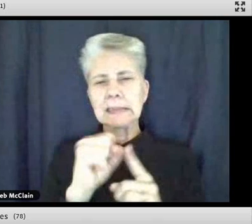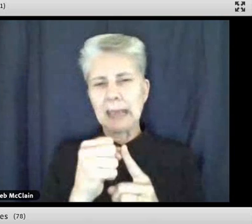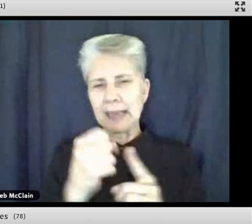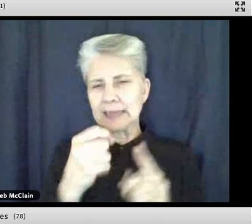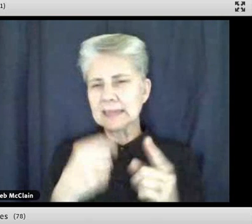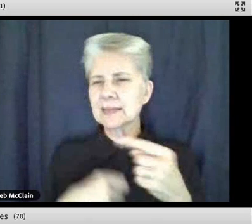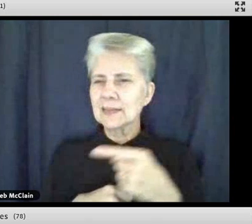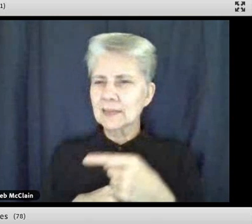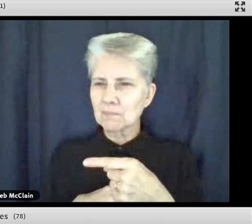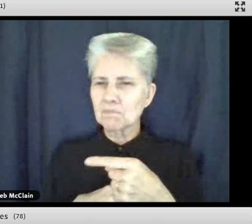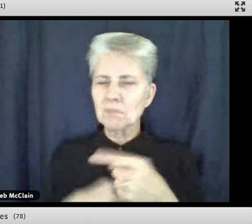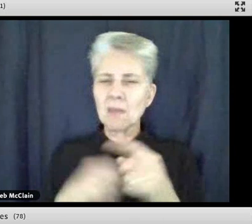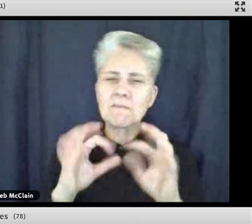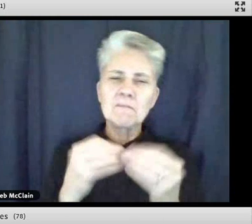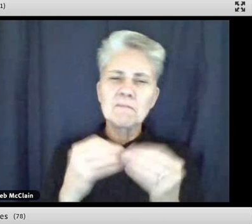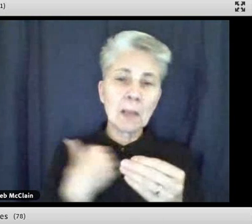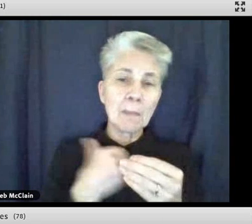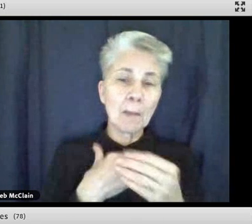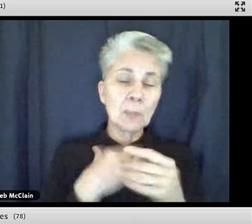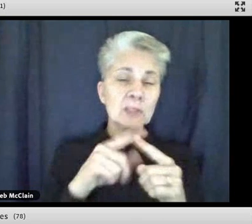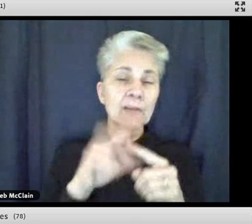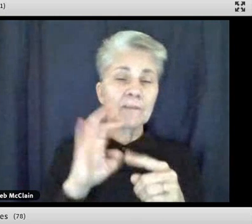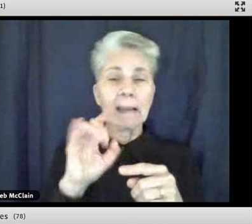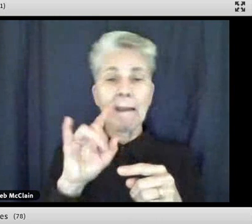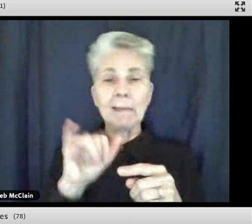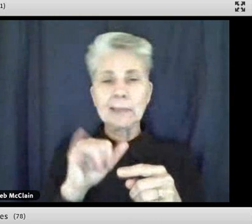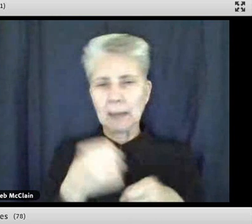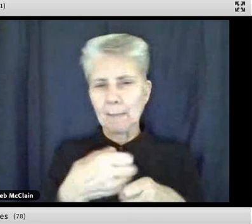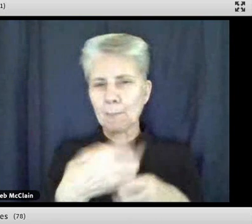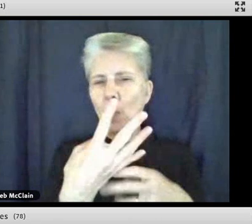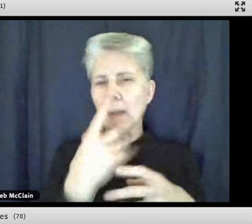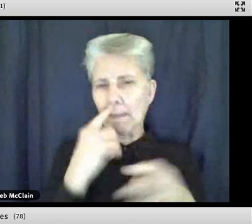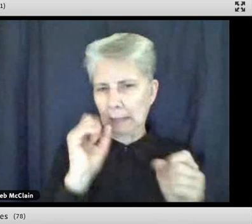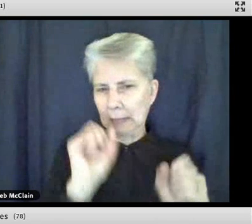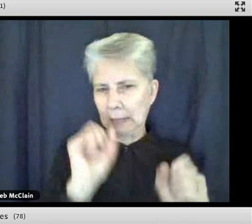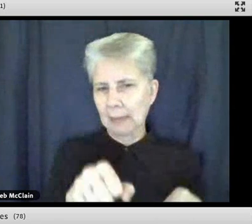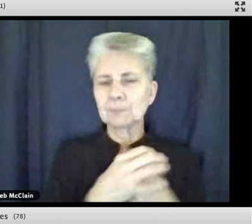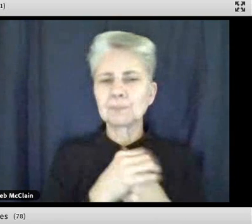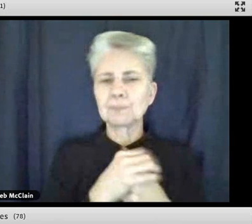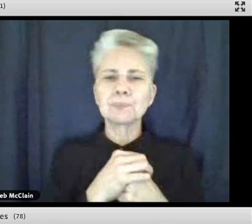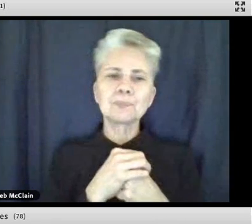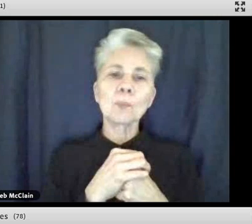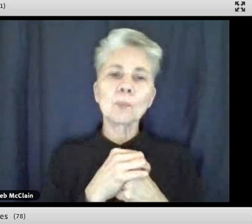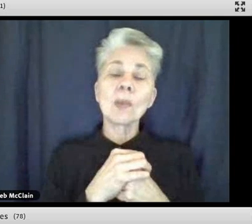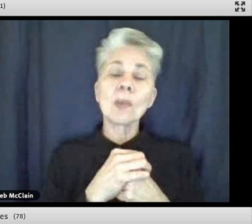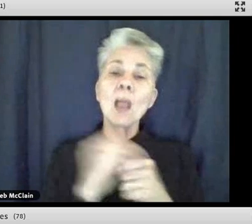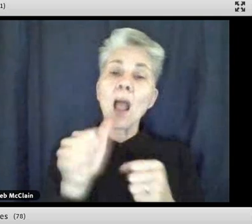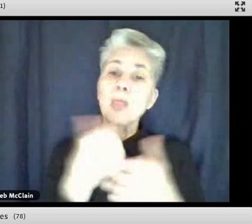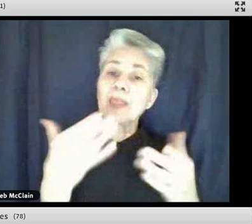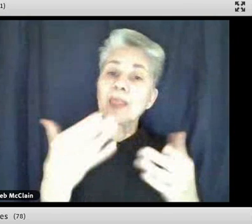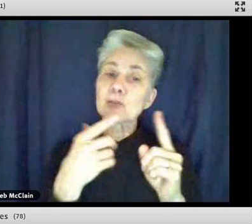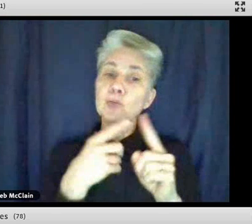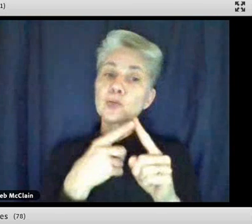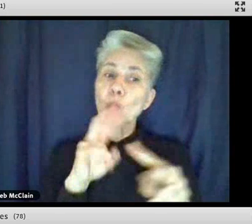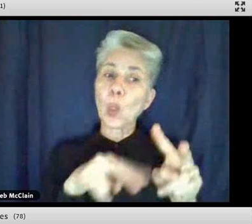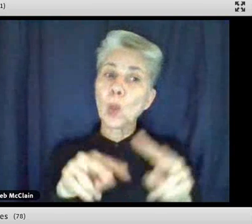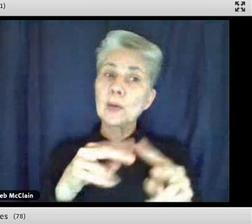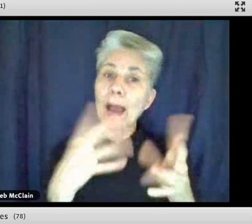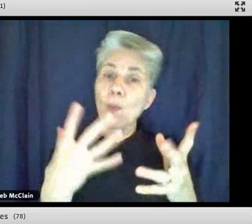county, you can go and look at that. Some other things to look at is the World